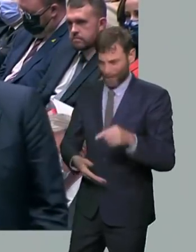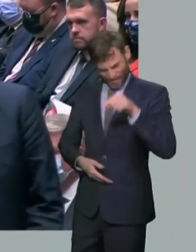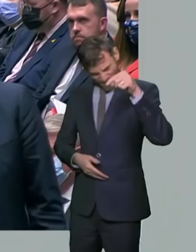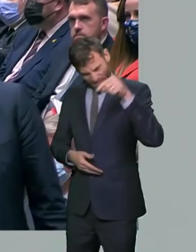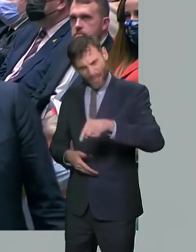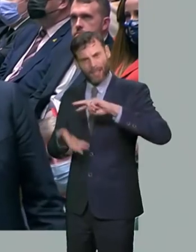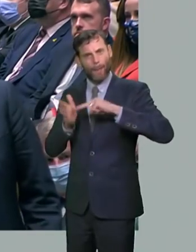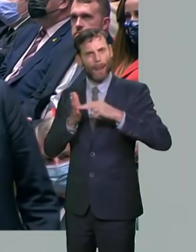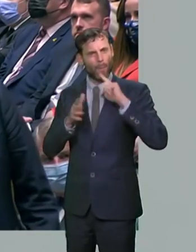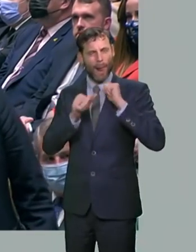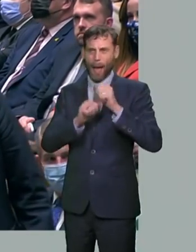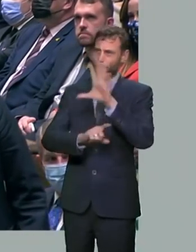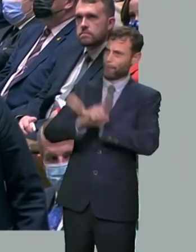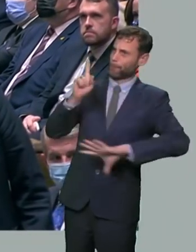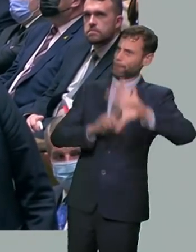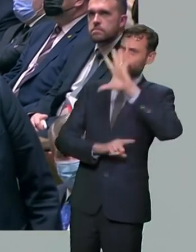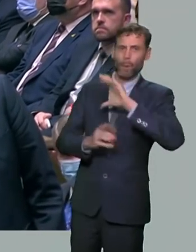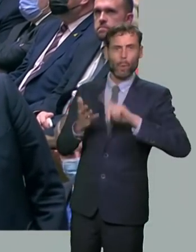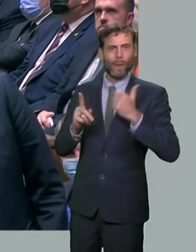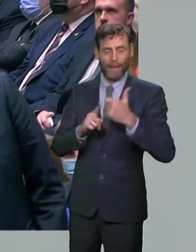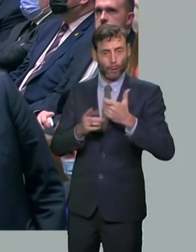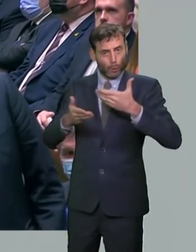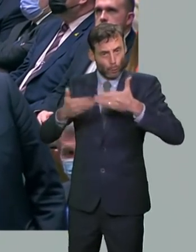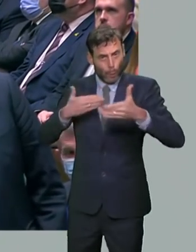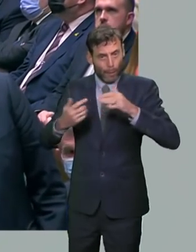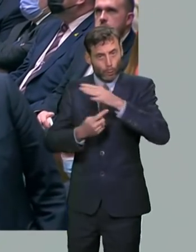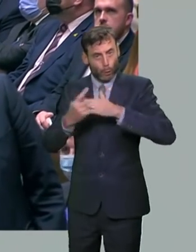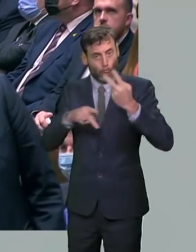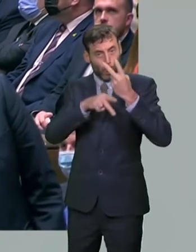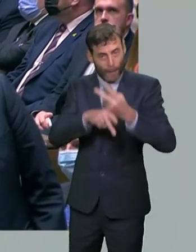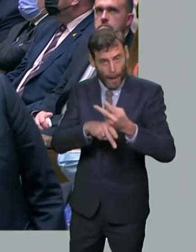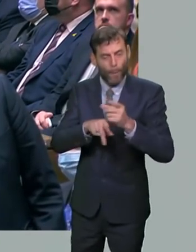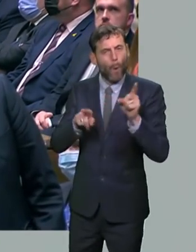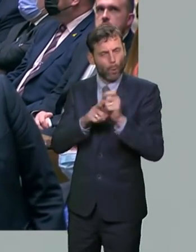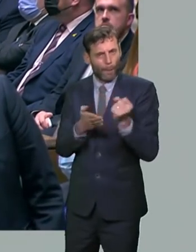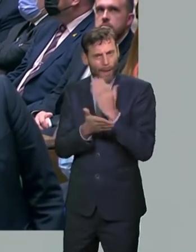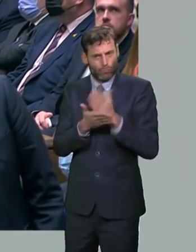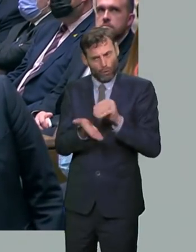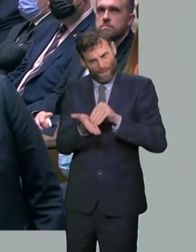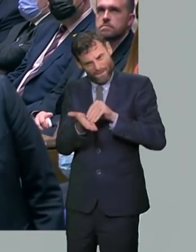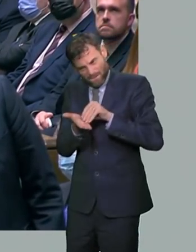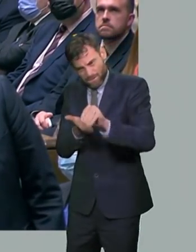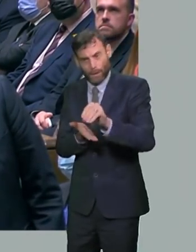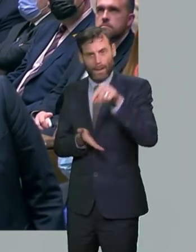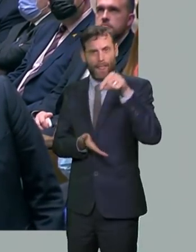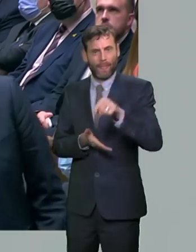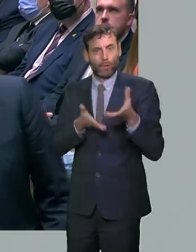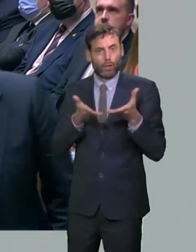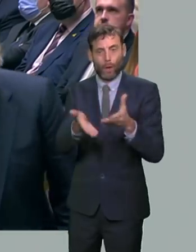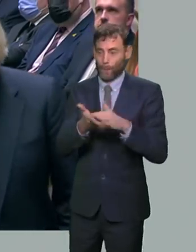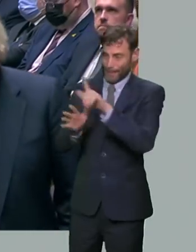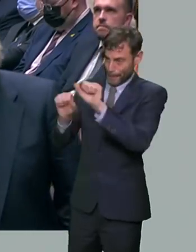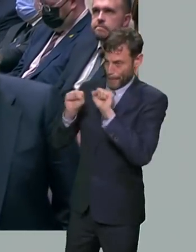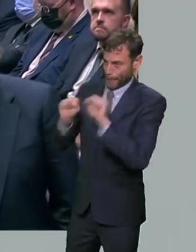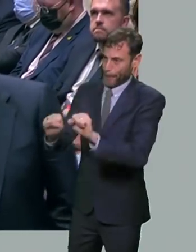country, not just to fix the social care problem, but to pay for people to live in their own homes, Mr. Speaker,